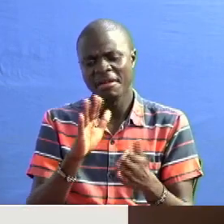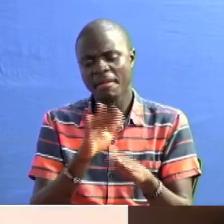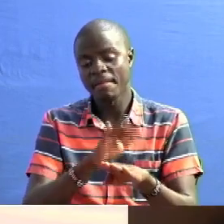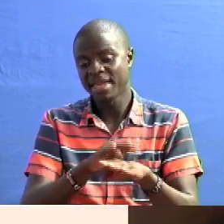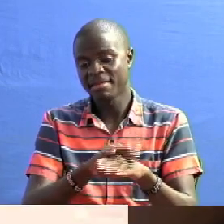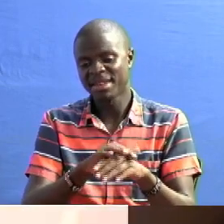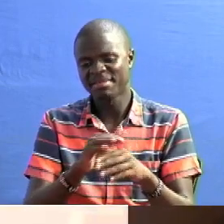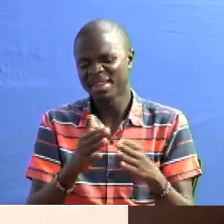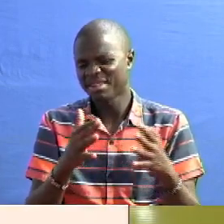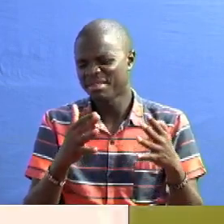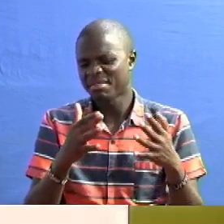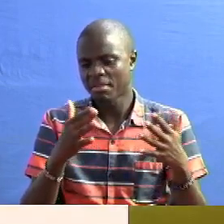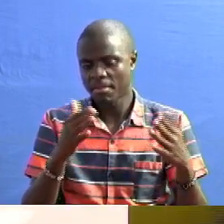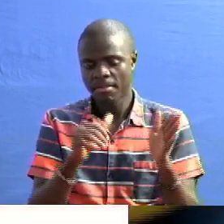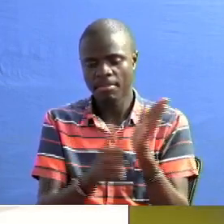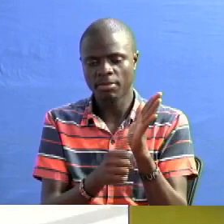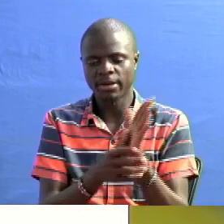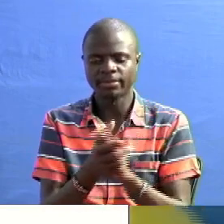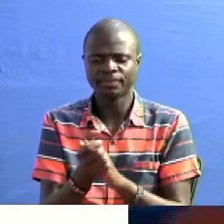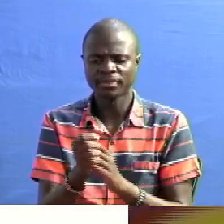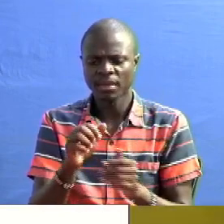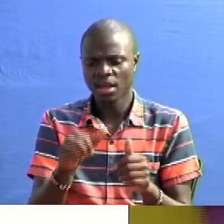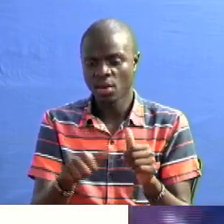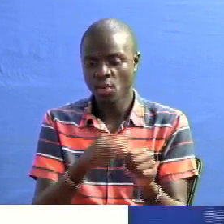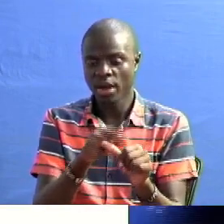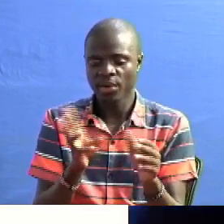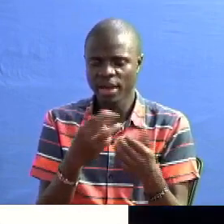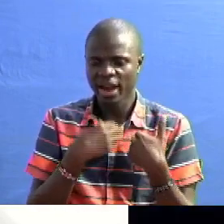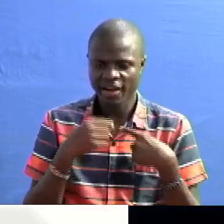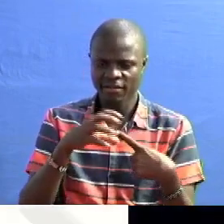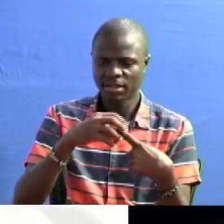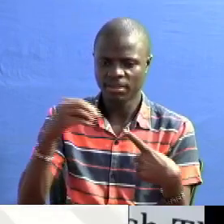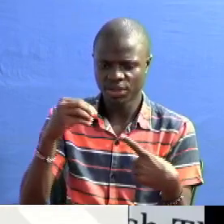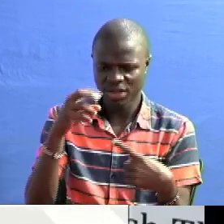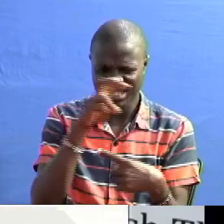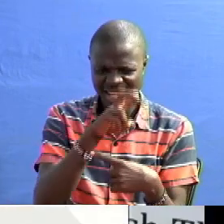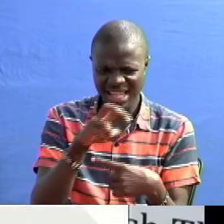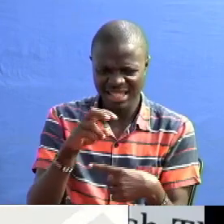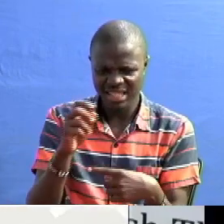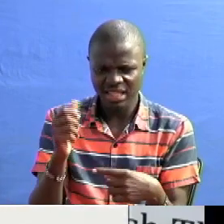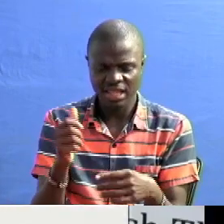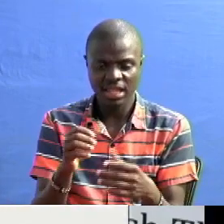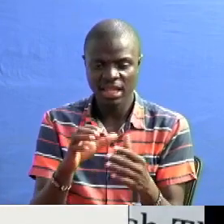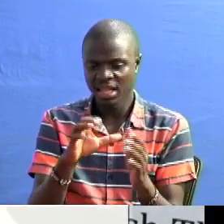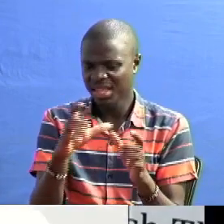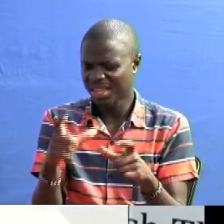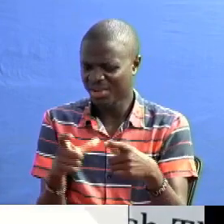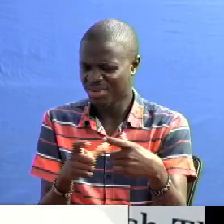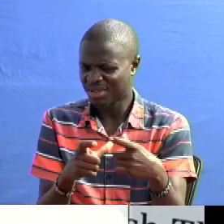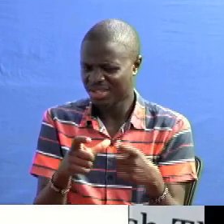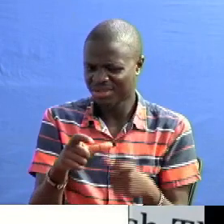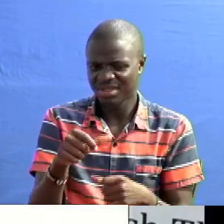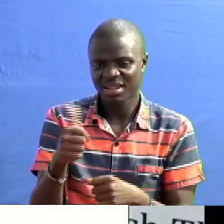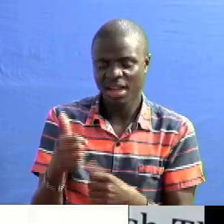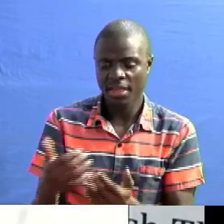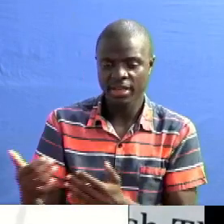then advances to the medical setup, where healthcare professionals further assess the situation. They can see maybe the other child I brought up